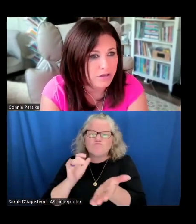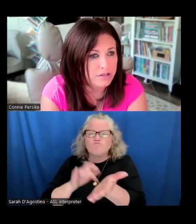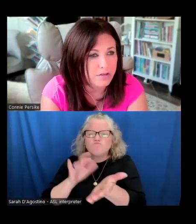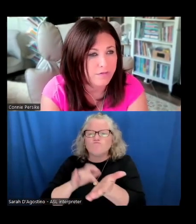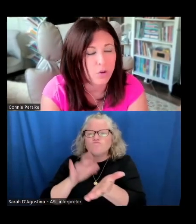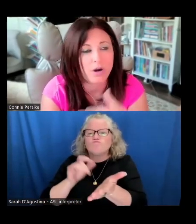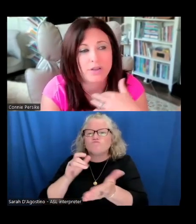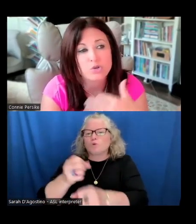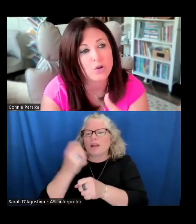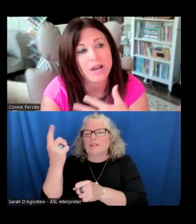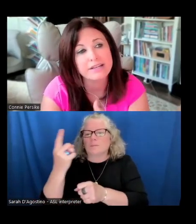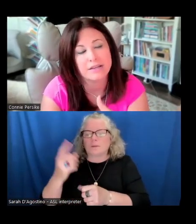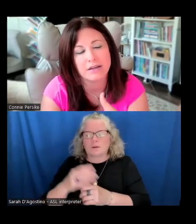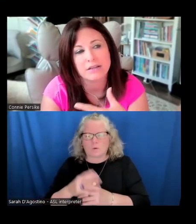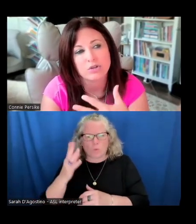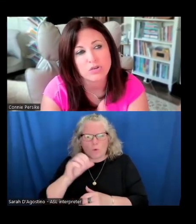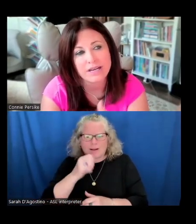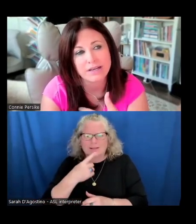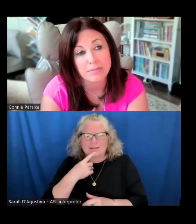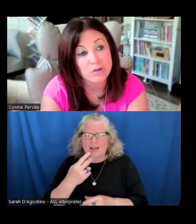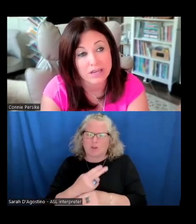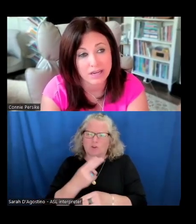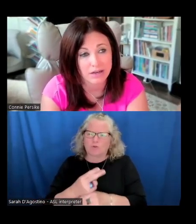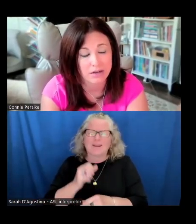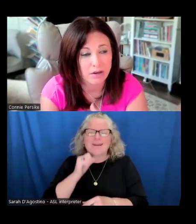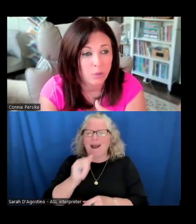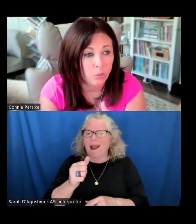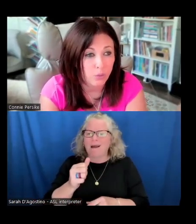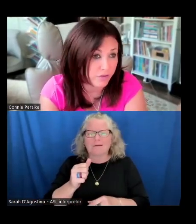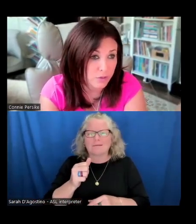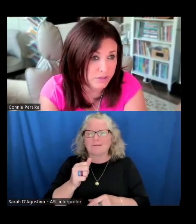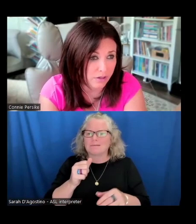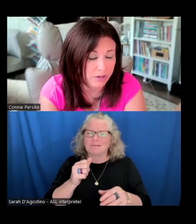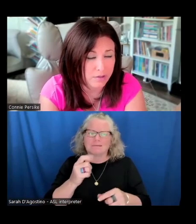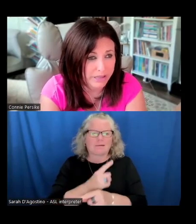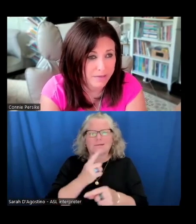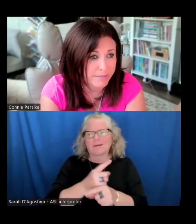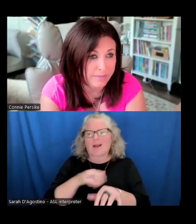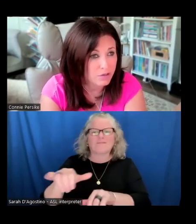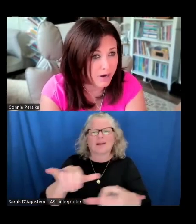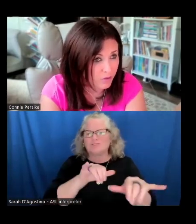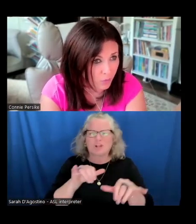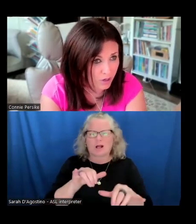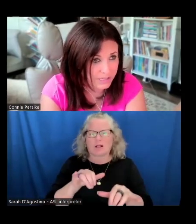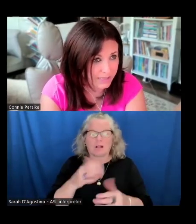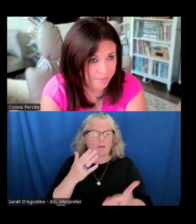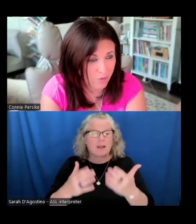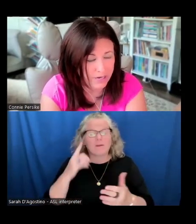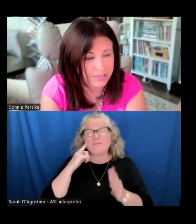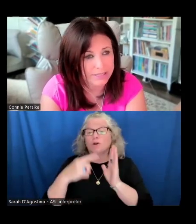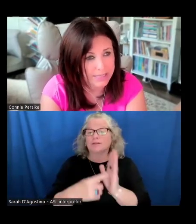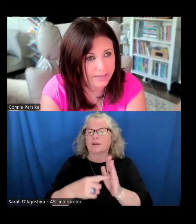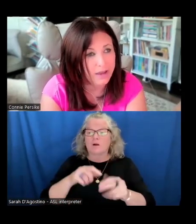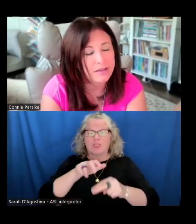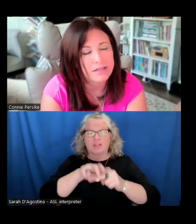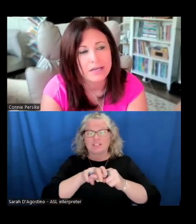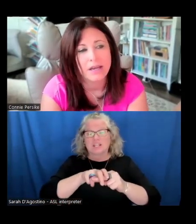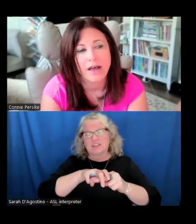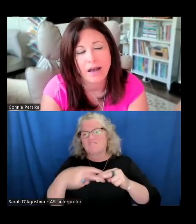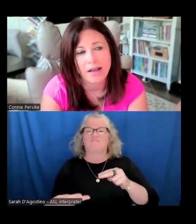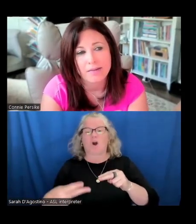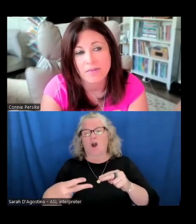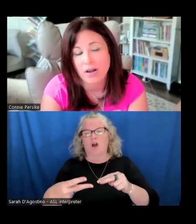who falls to the floor, they're trying to communicate refusal, but they maybe don't have the words at that moment to say